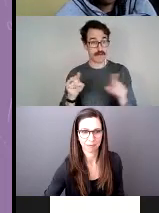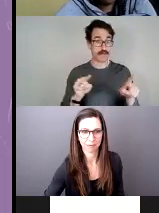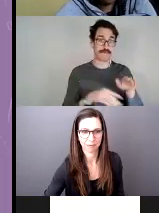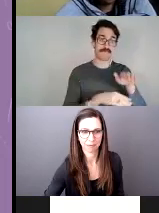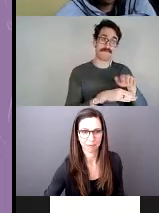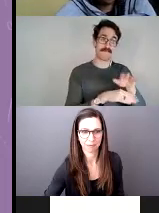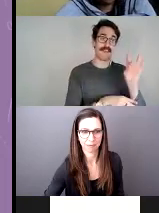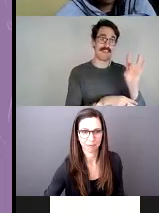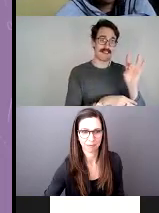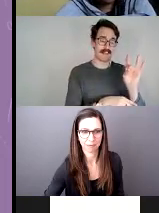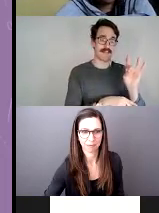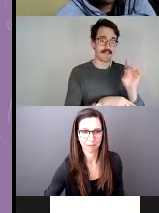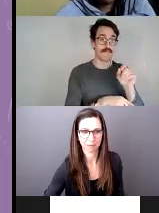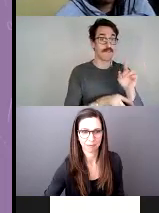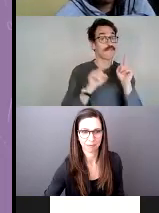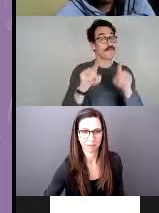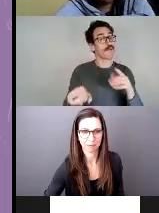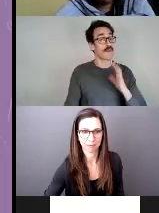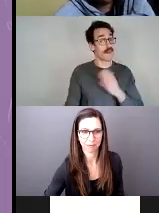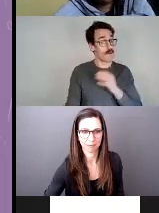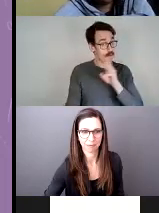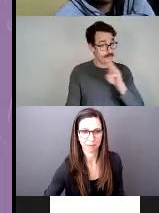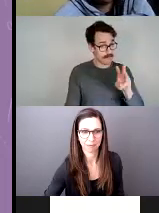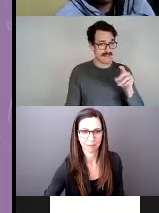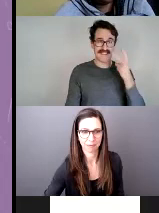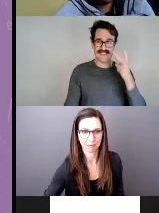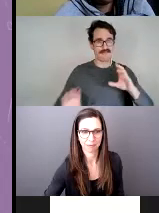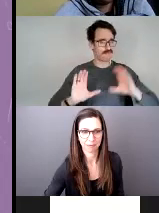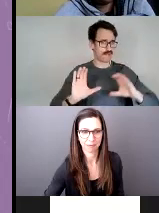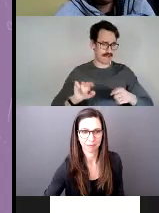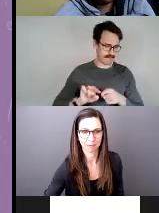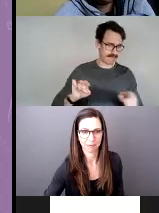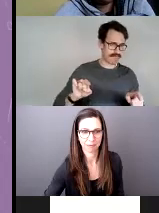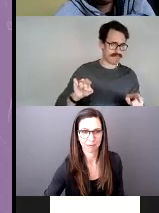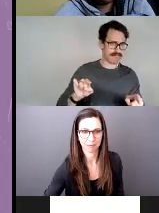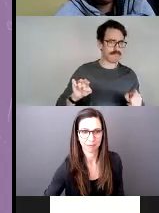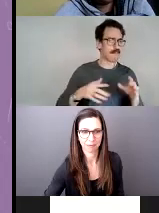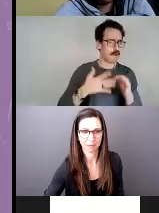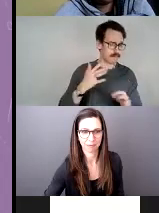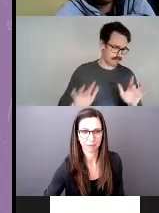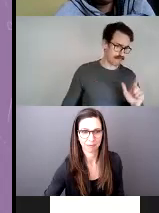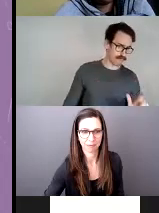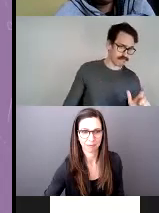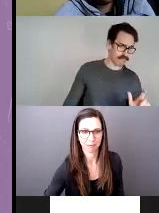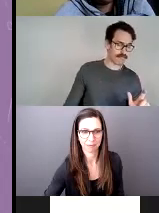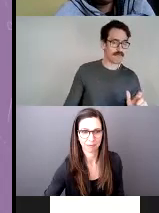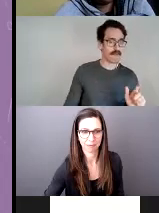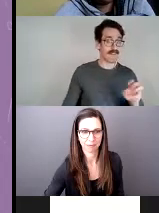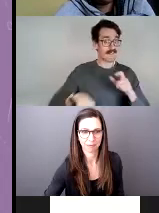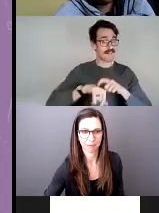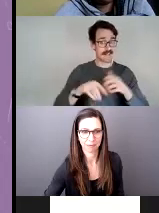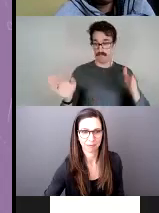And so if you simply go to our website, you can see the chat option and you can connect